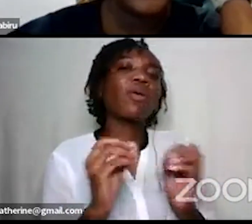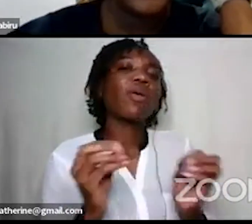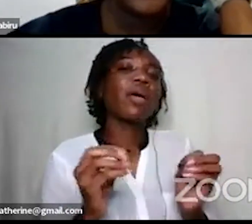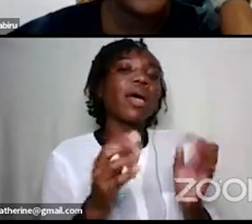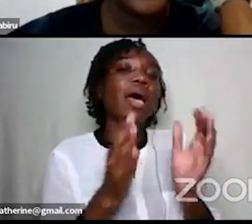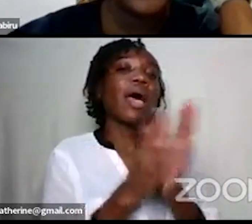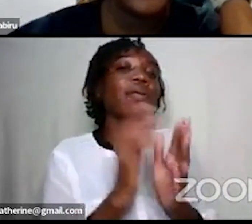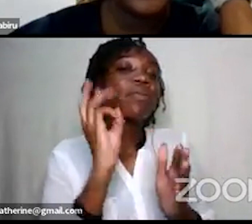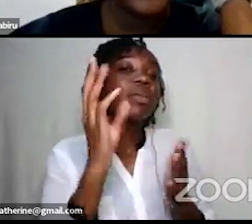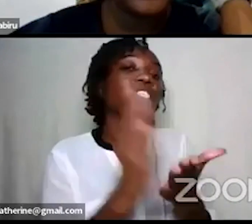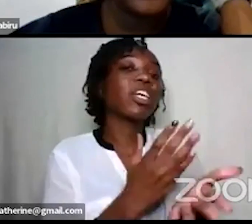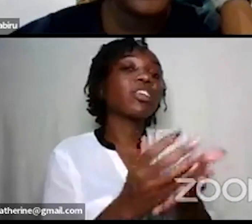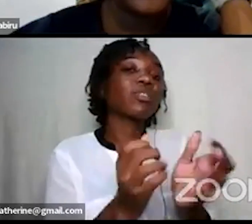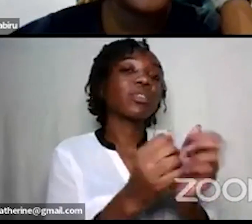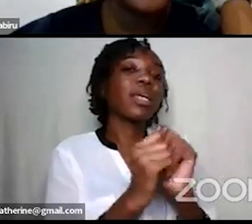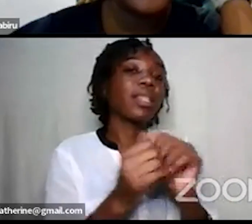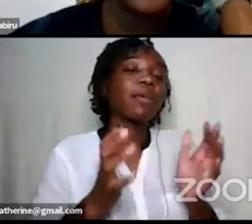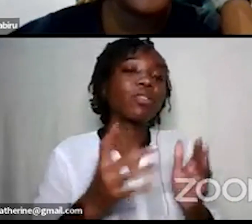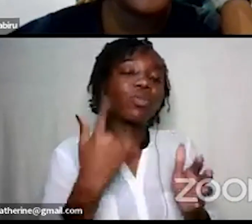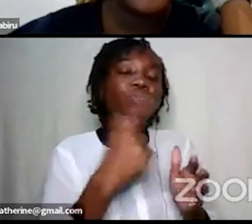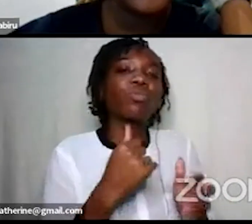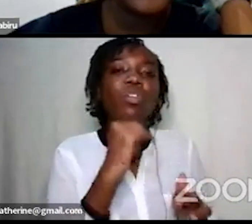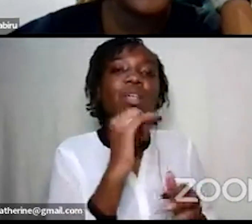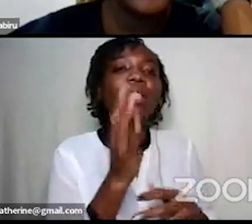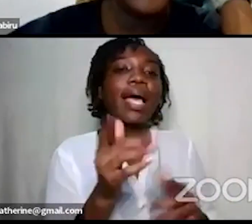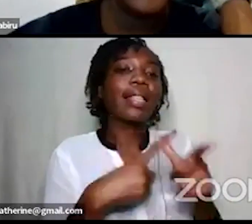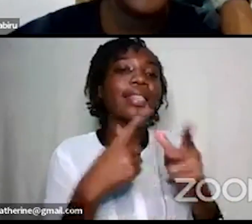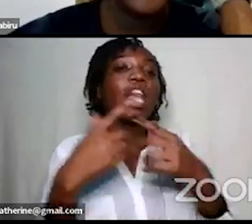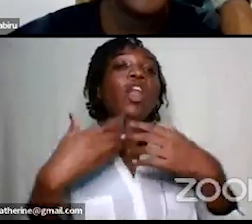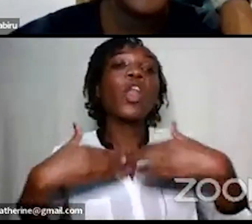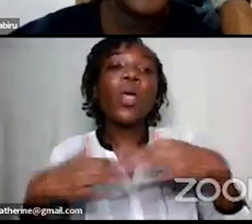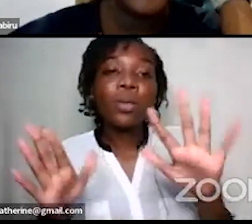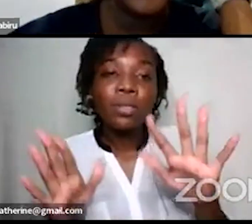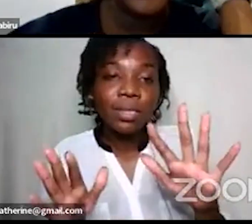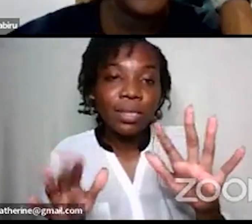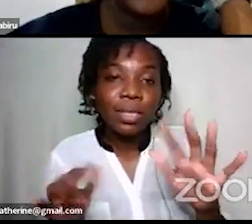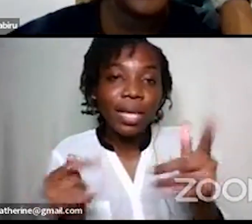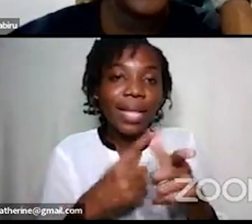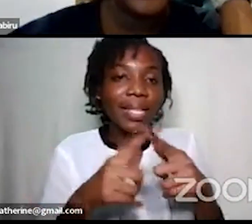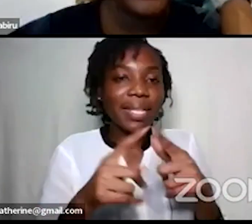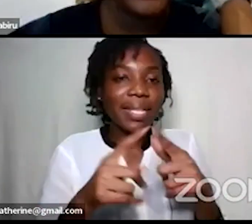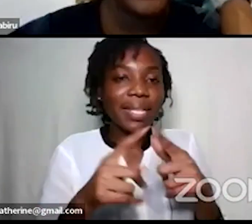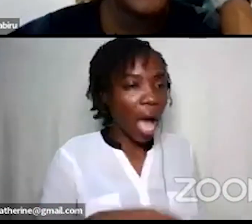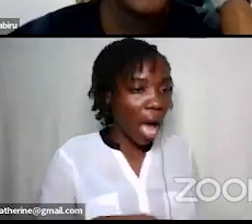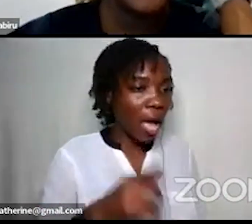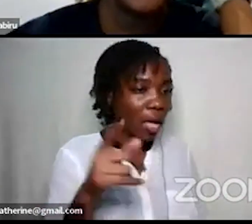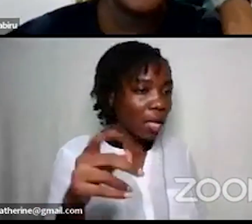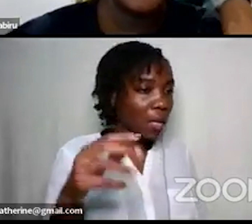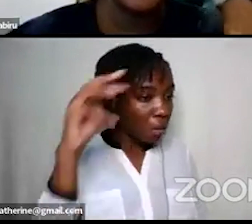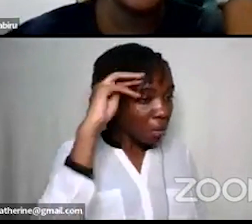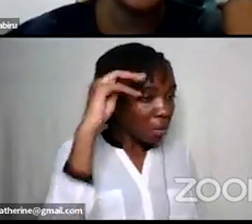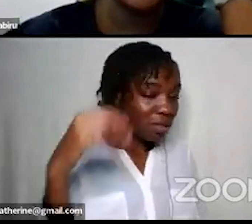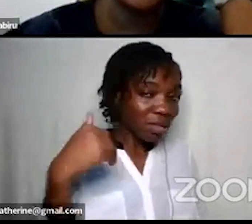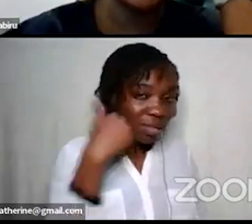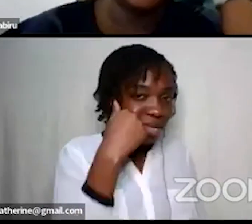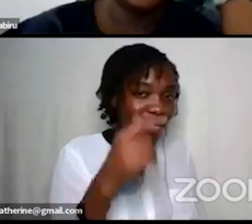share with somebody who did not tune in, and then they are lost. And then they start saying Kevin has a mental illness, and Kevin